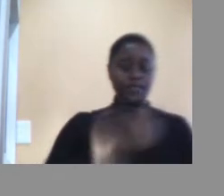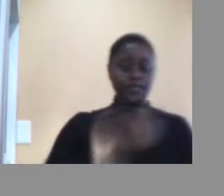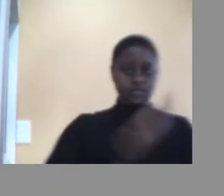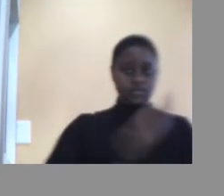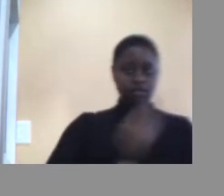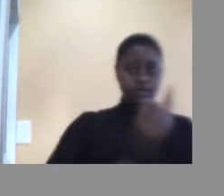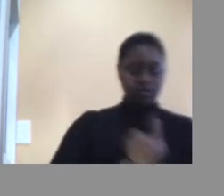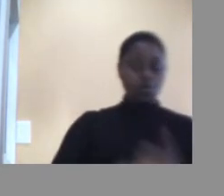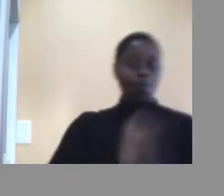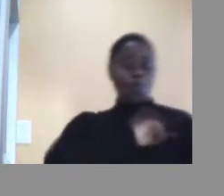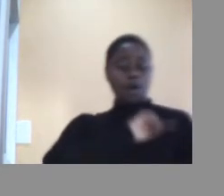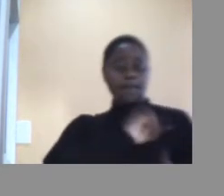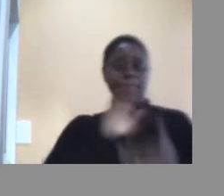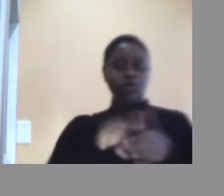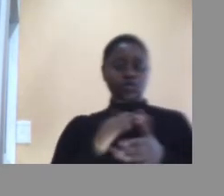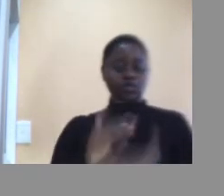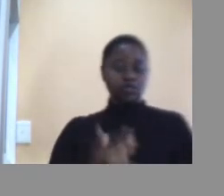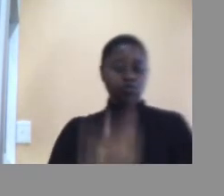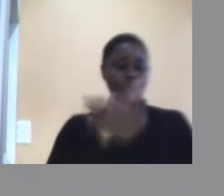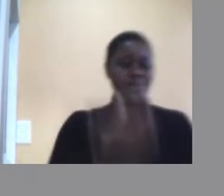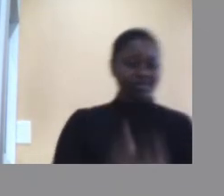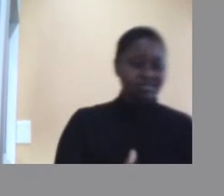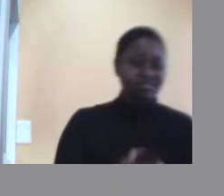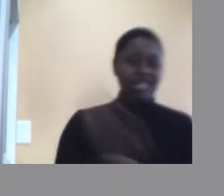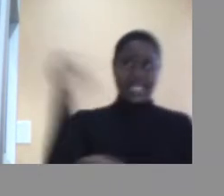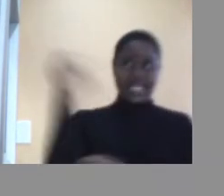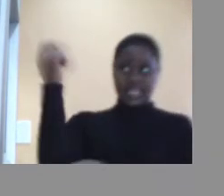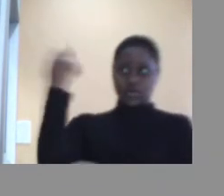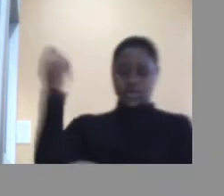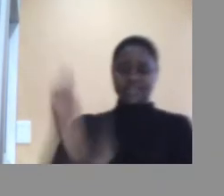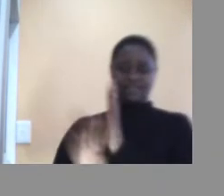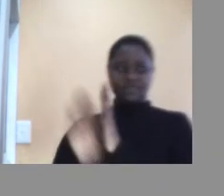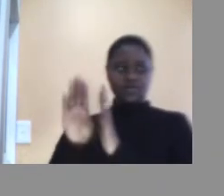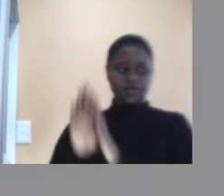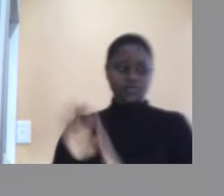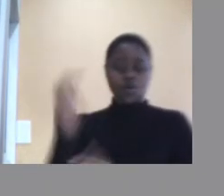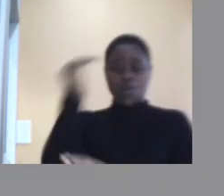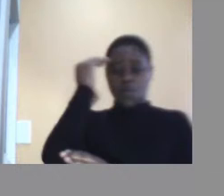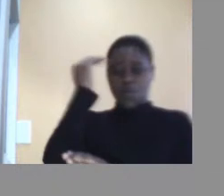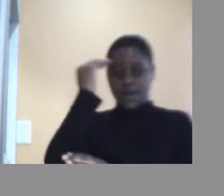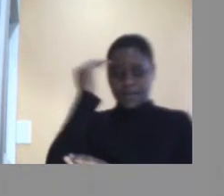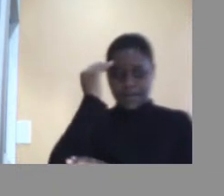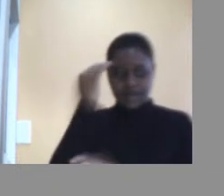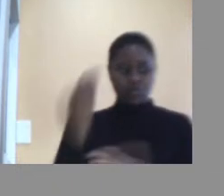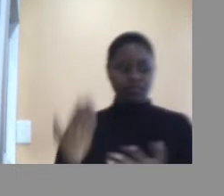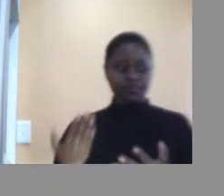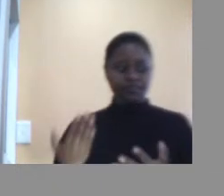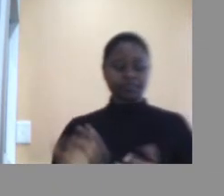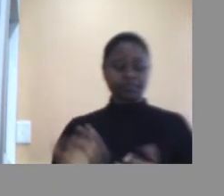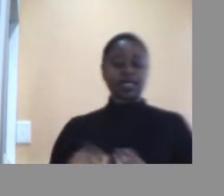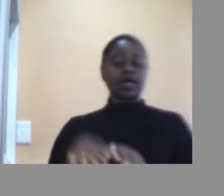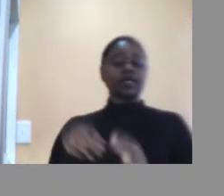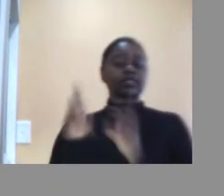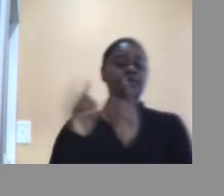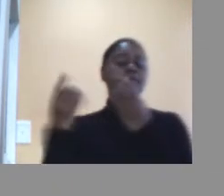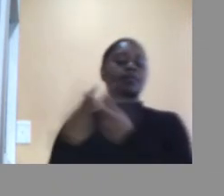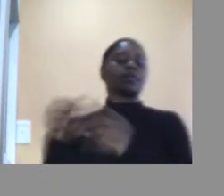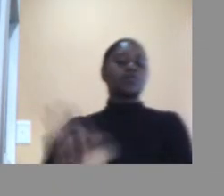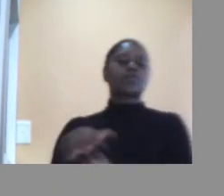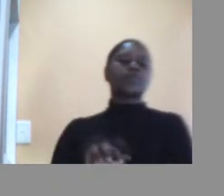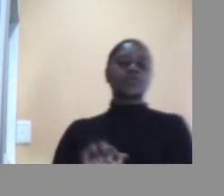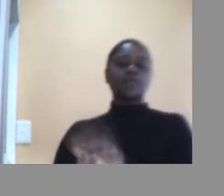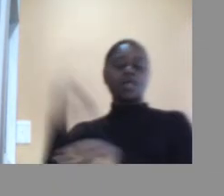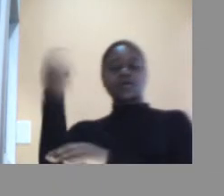because it will assist in advancing rural development. We know as a matter of fact that the Department of Agriculture and